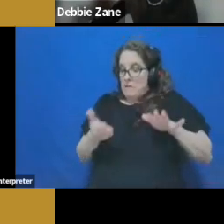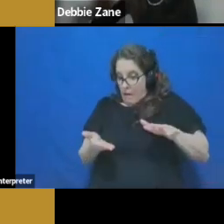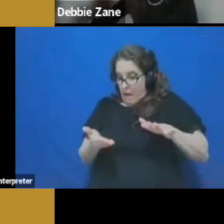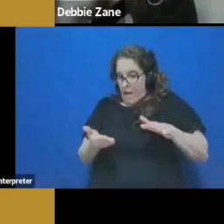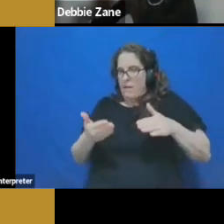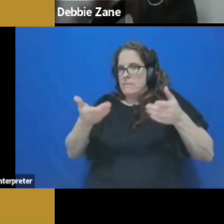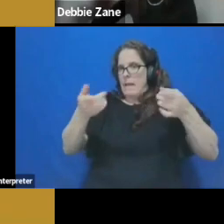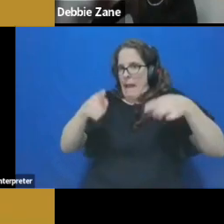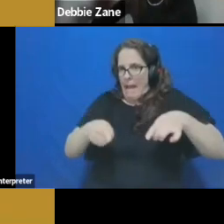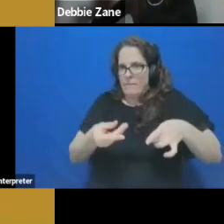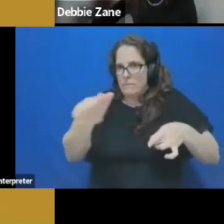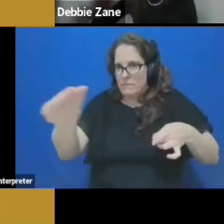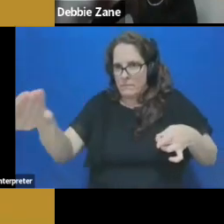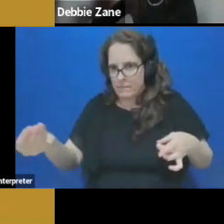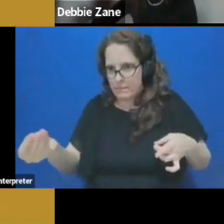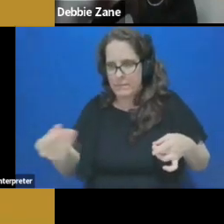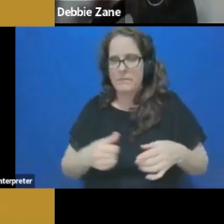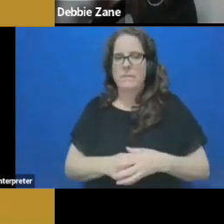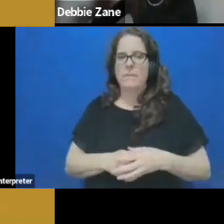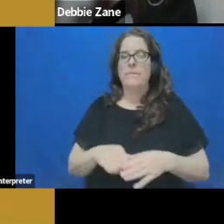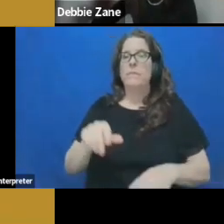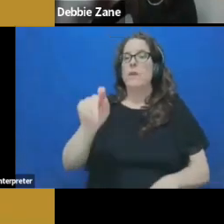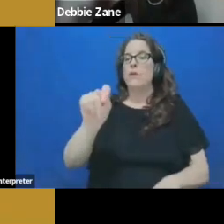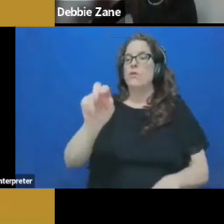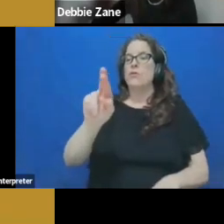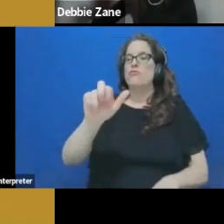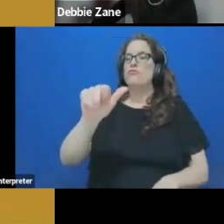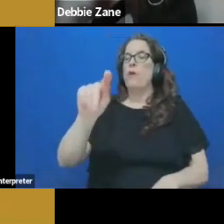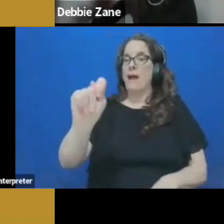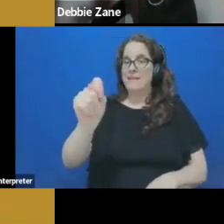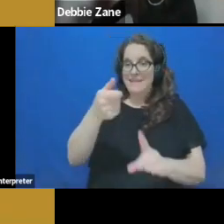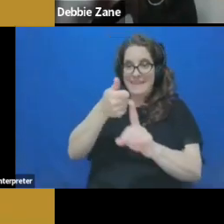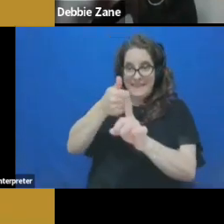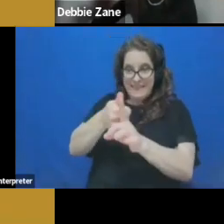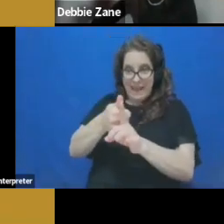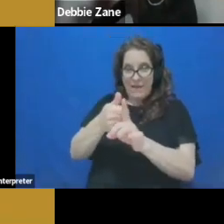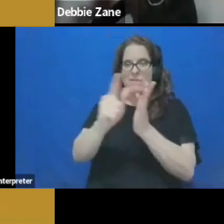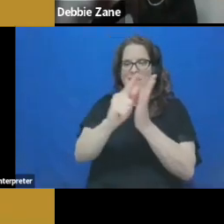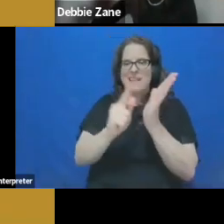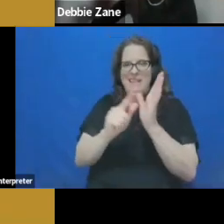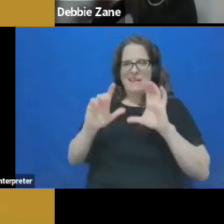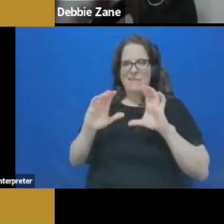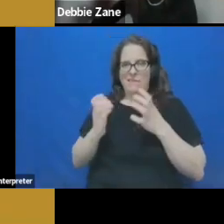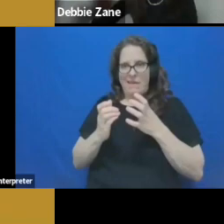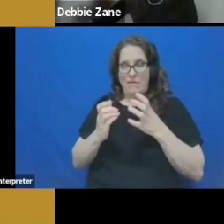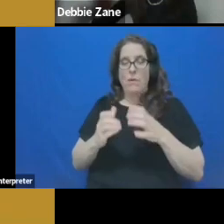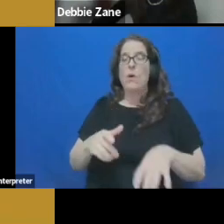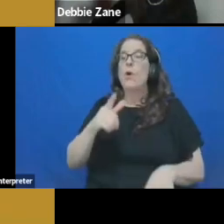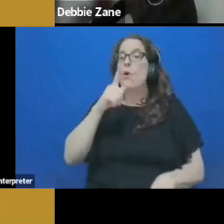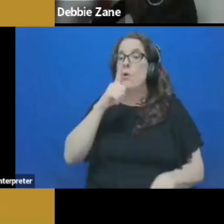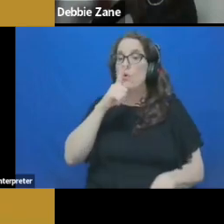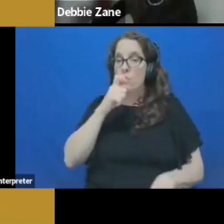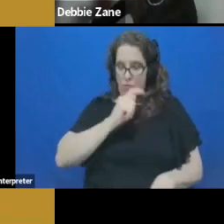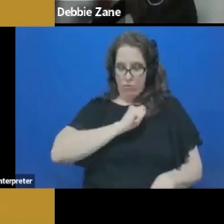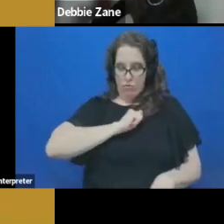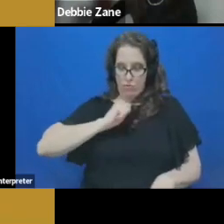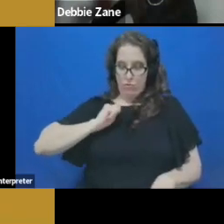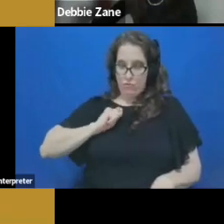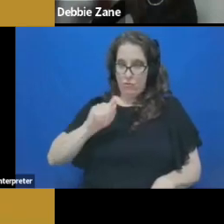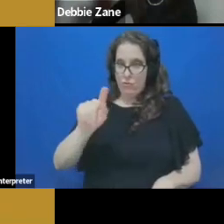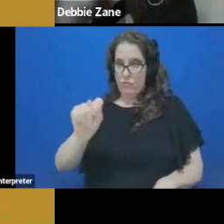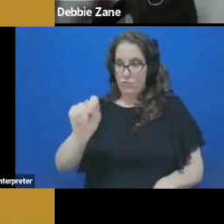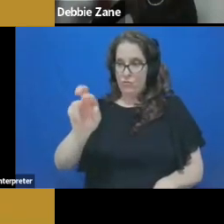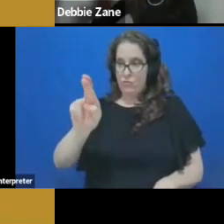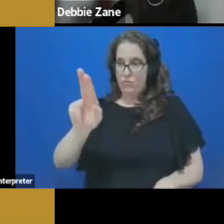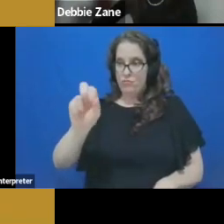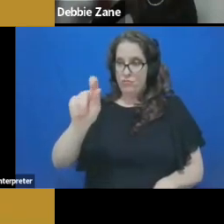entity that holds title to the assets inside. The trustee is the trust decision maker, and the beneficiaries are those